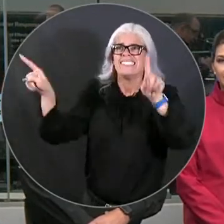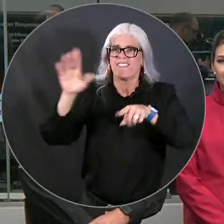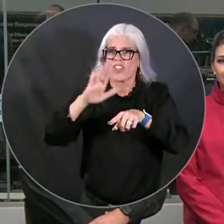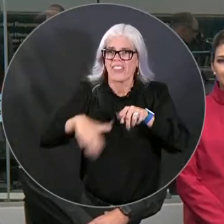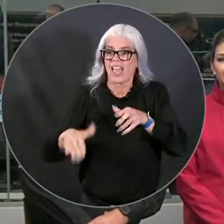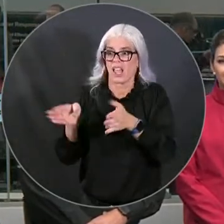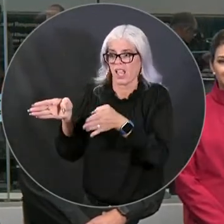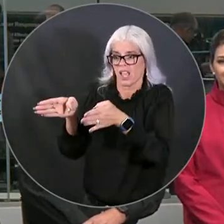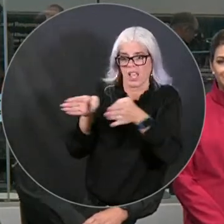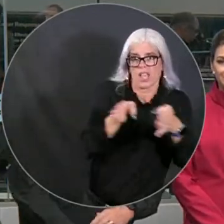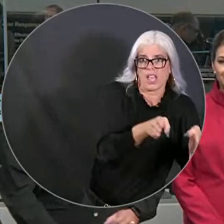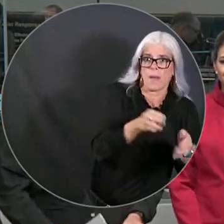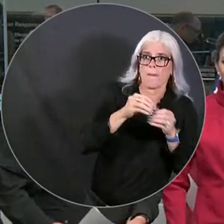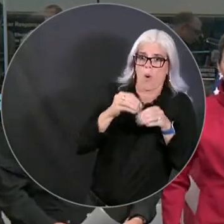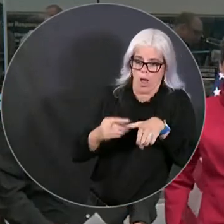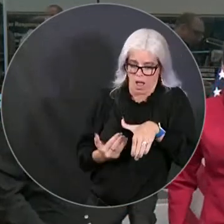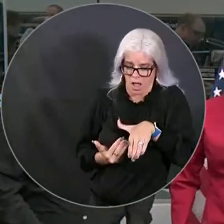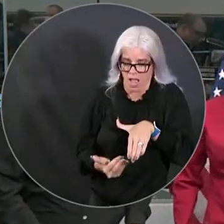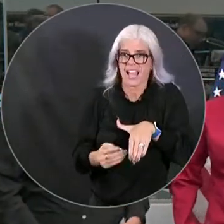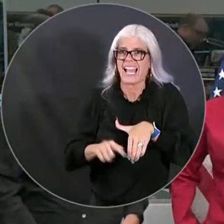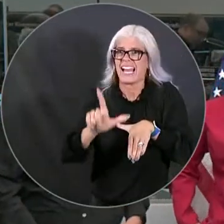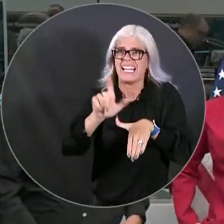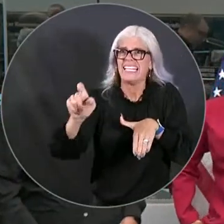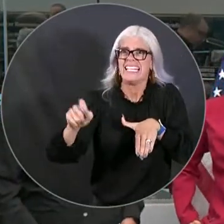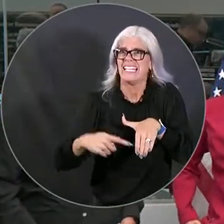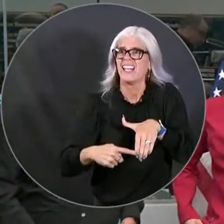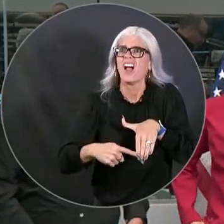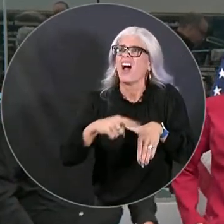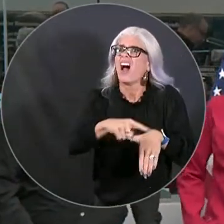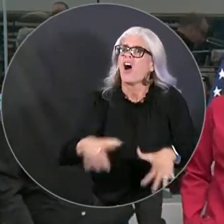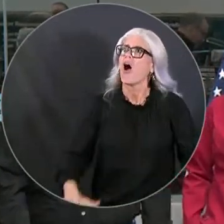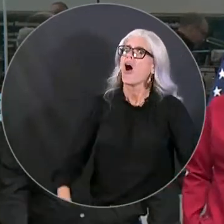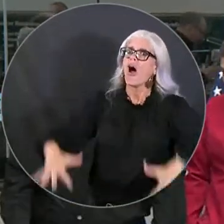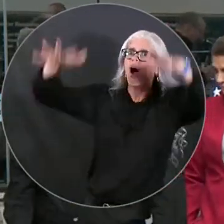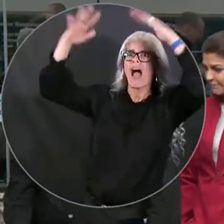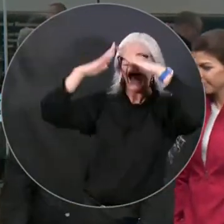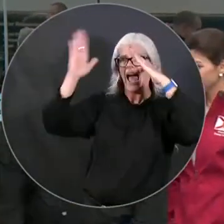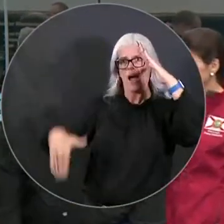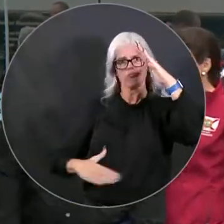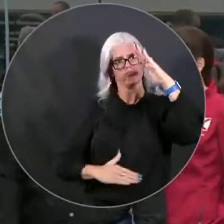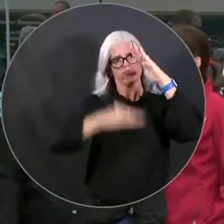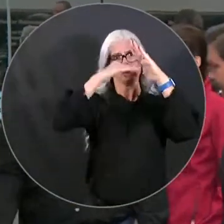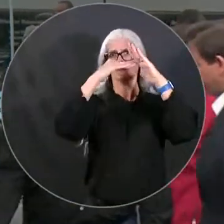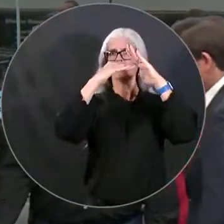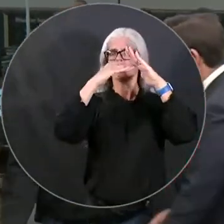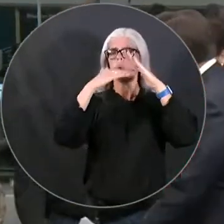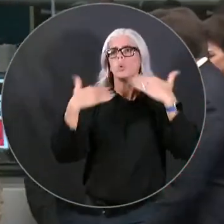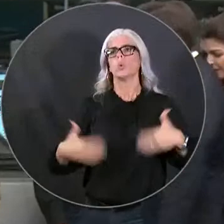Okay, we will be back here likely later today, but we will be down in Southwest Florida as well.